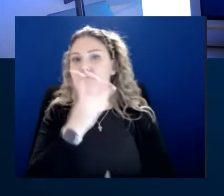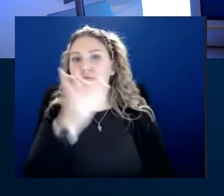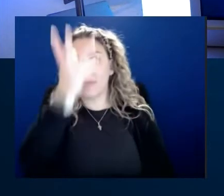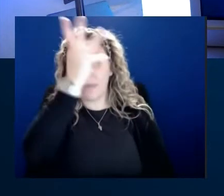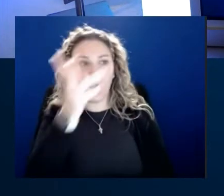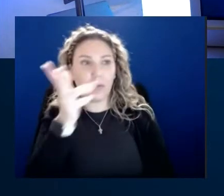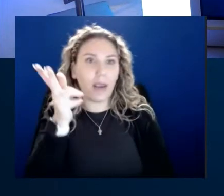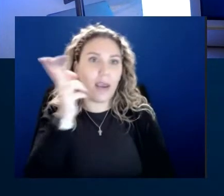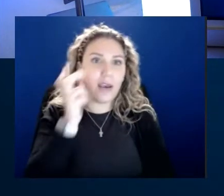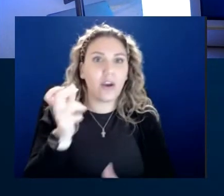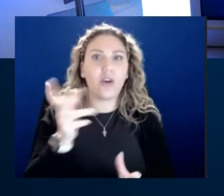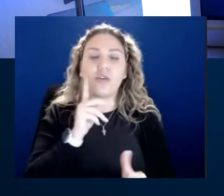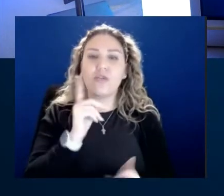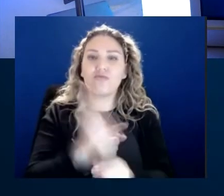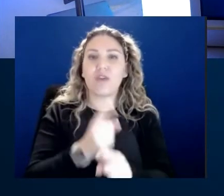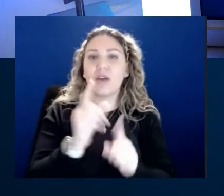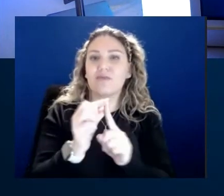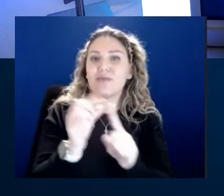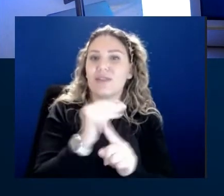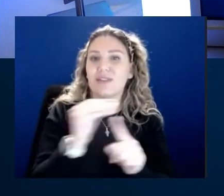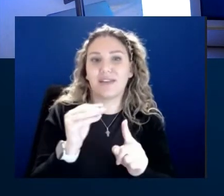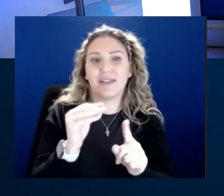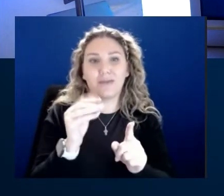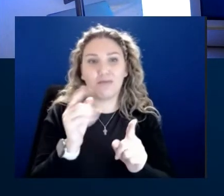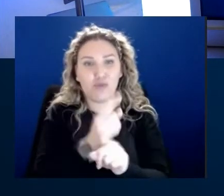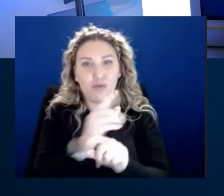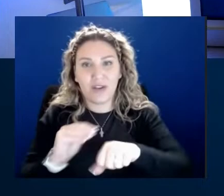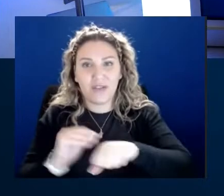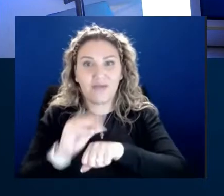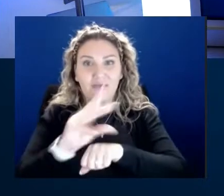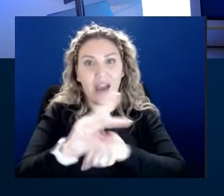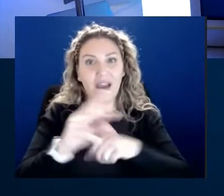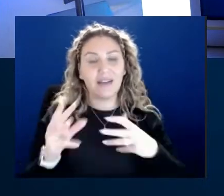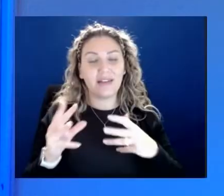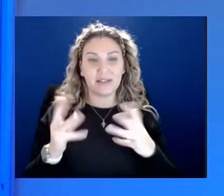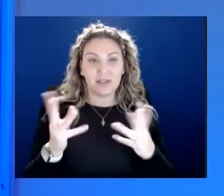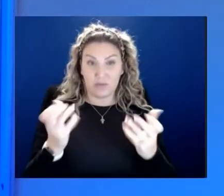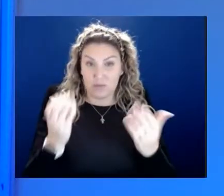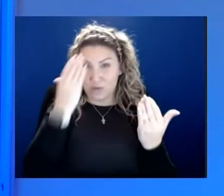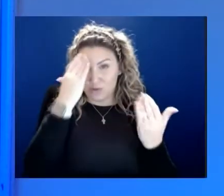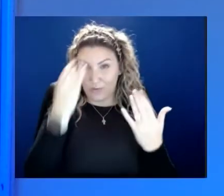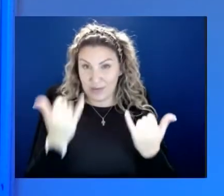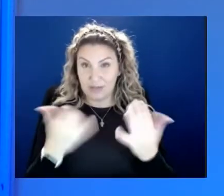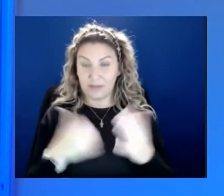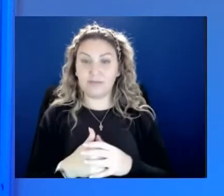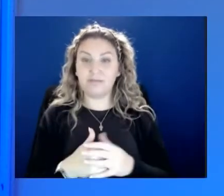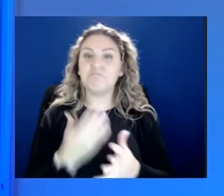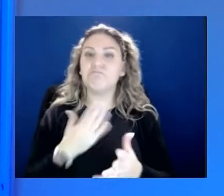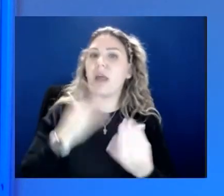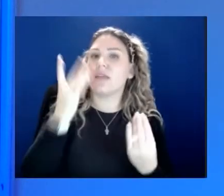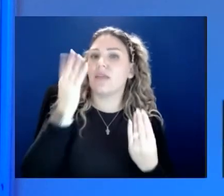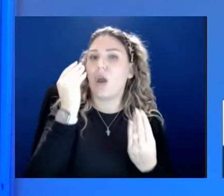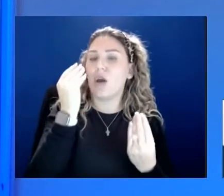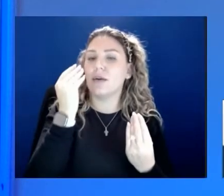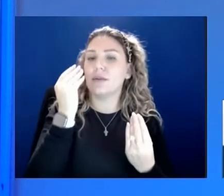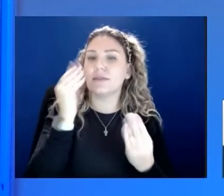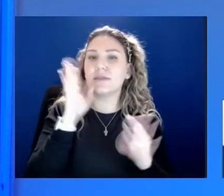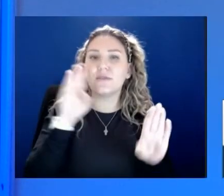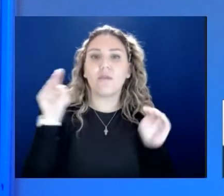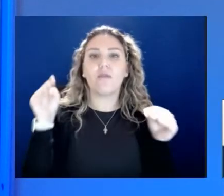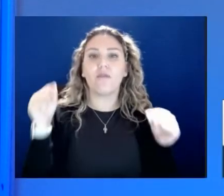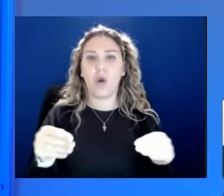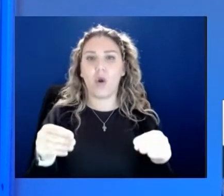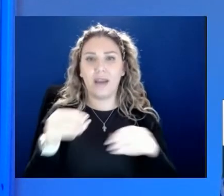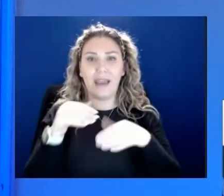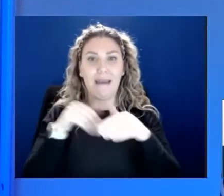right advice. So just anything else you want us to know as we head out today. I think my thoughts would be just focusing. Access is hard right